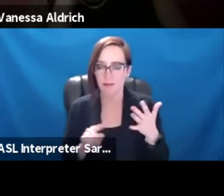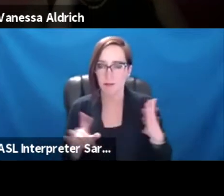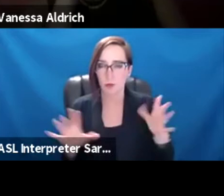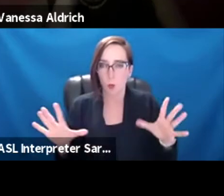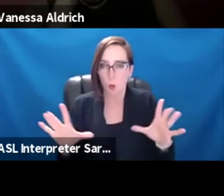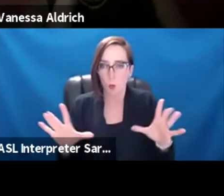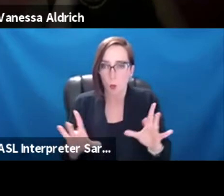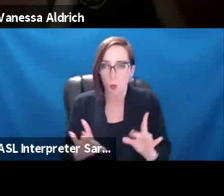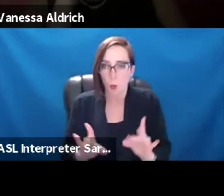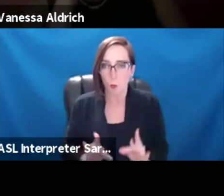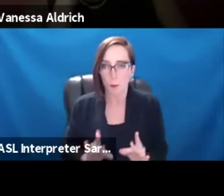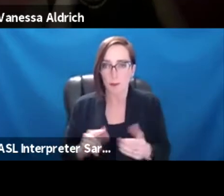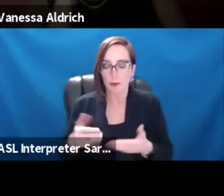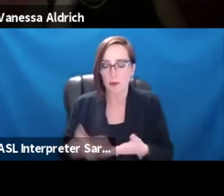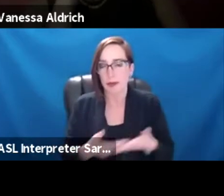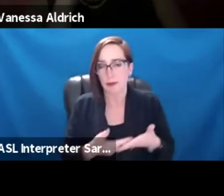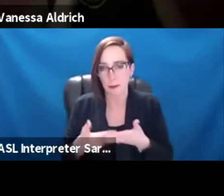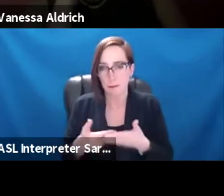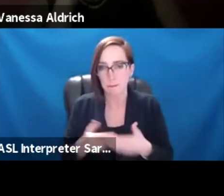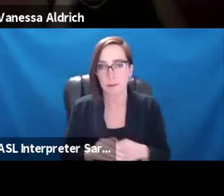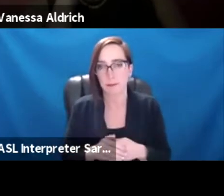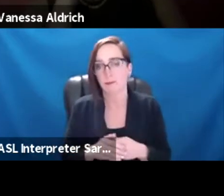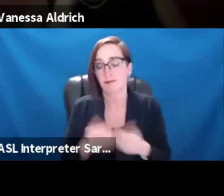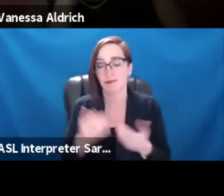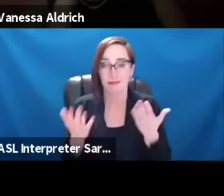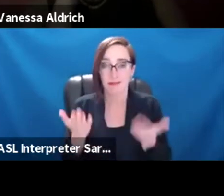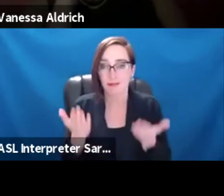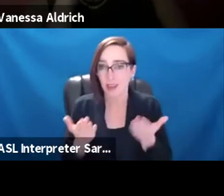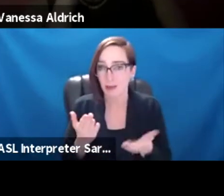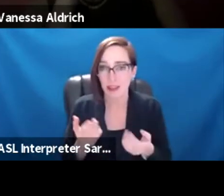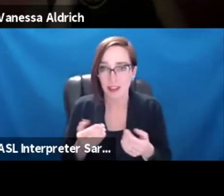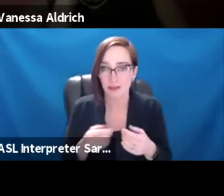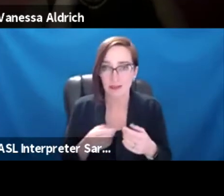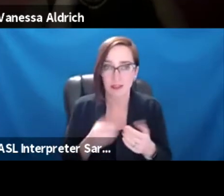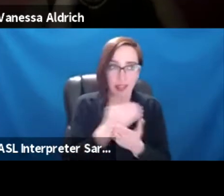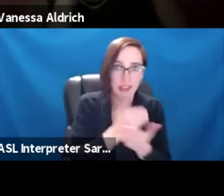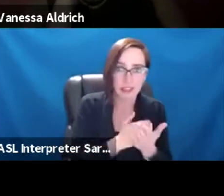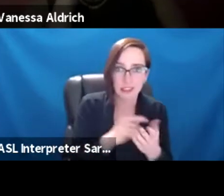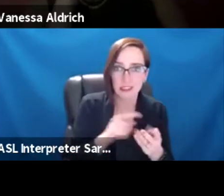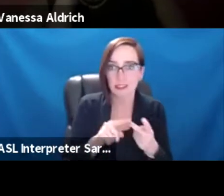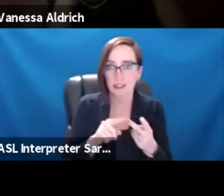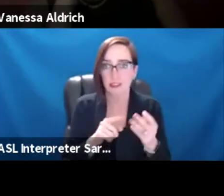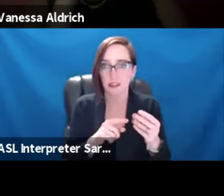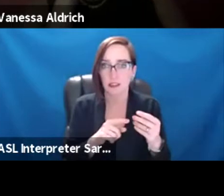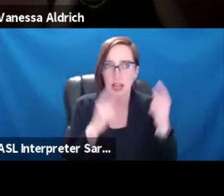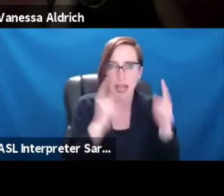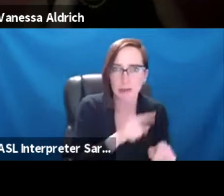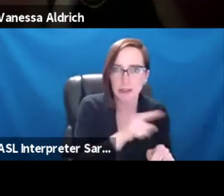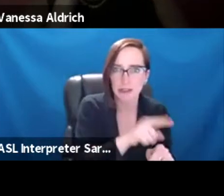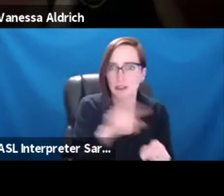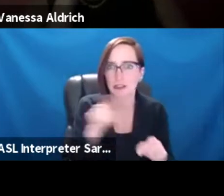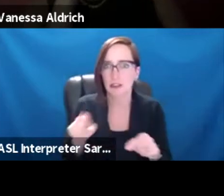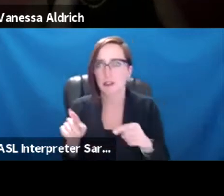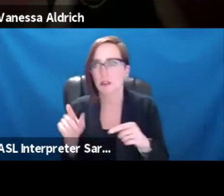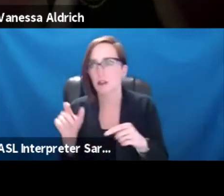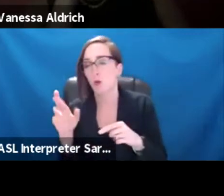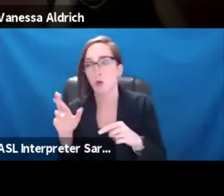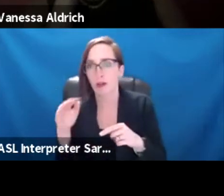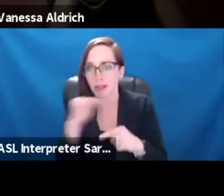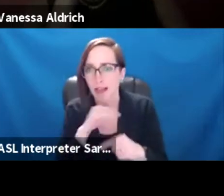lessons, those untruths, whatever it is, but they're there.